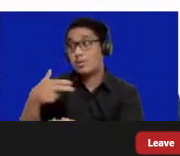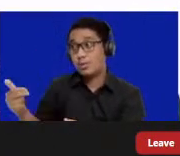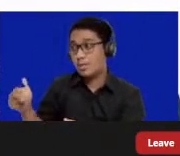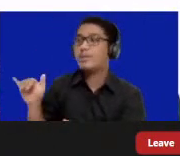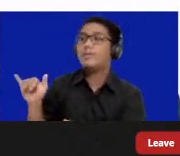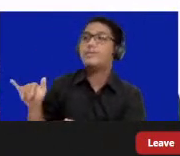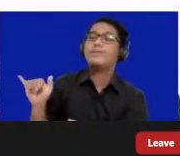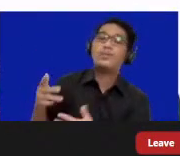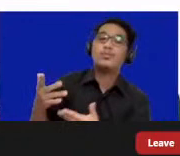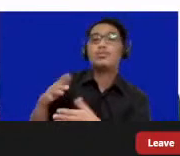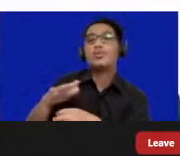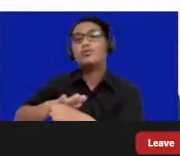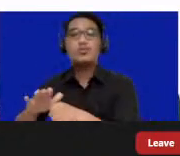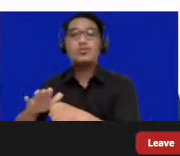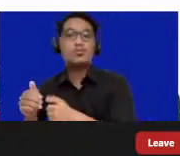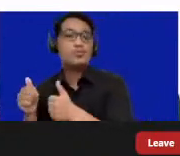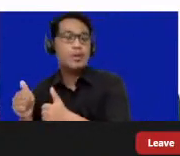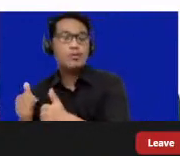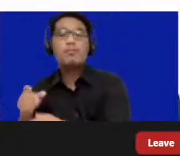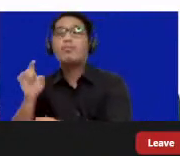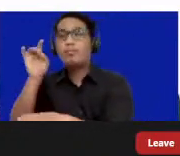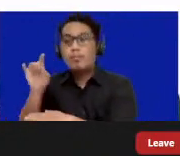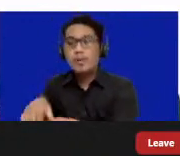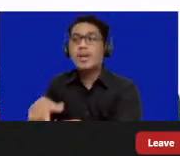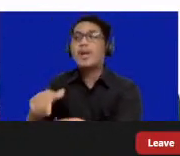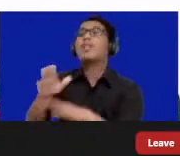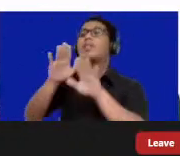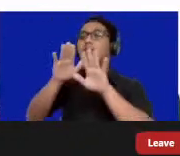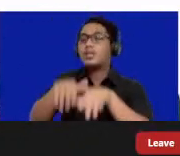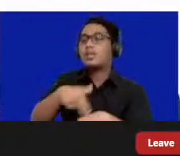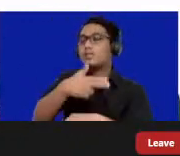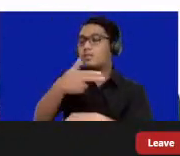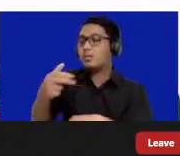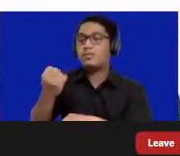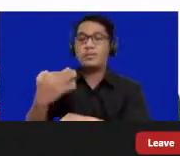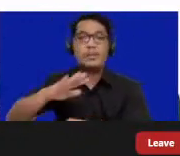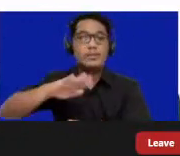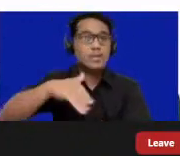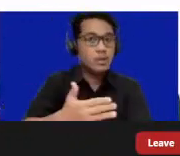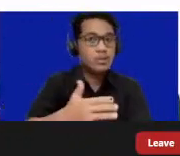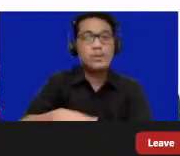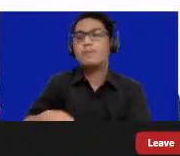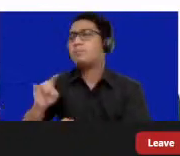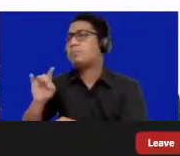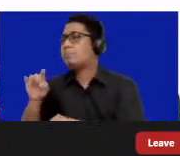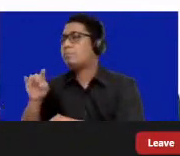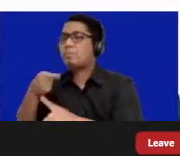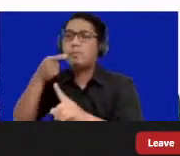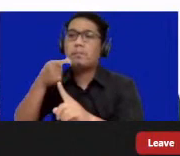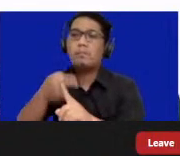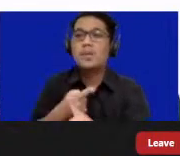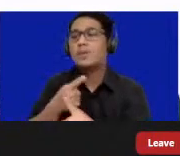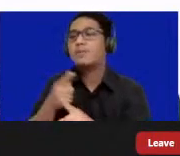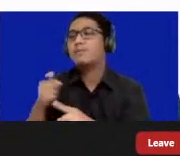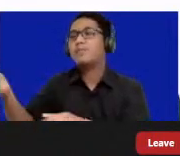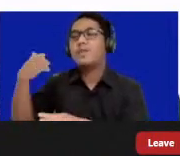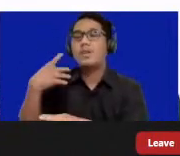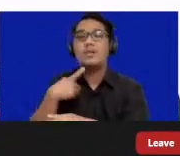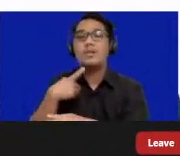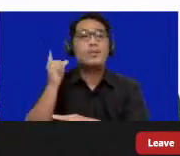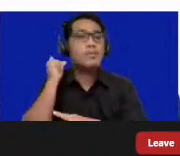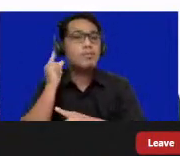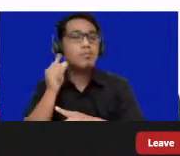3 years. You also mentioned the importance of role of women, their capacities, as well as their vulnerabilities as well. You